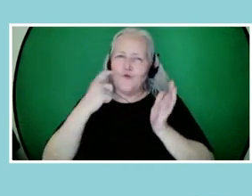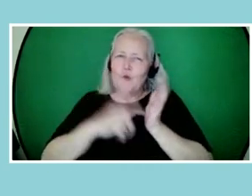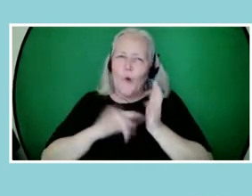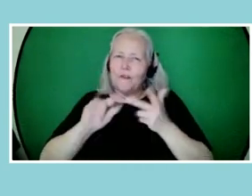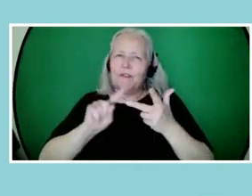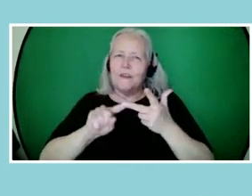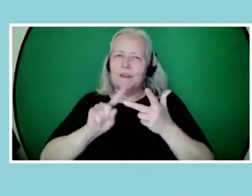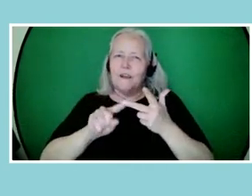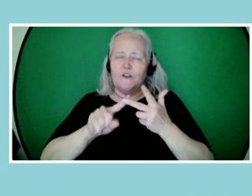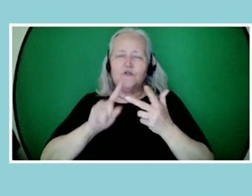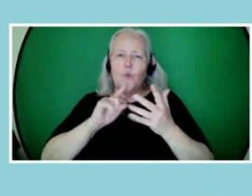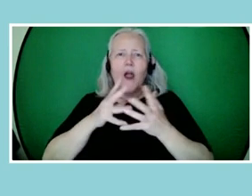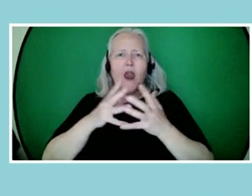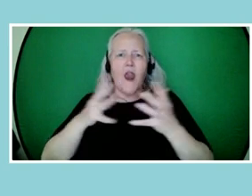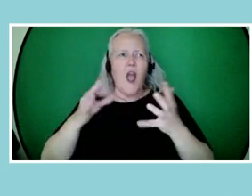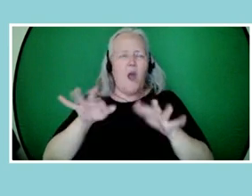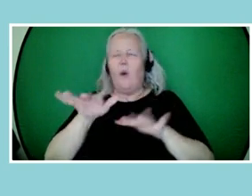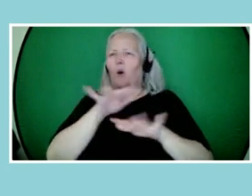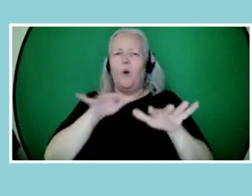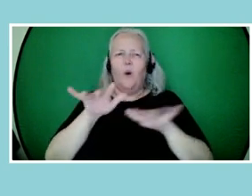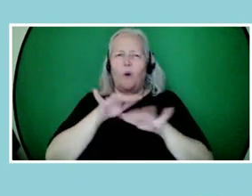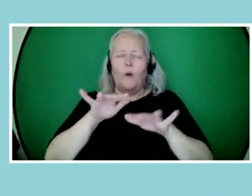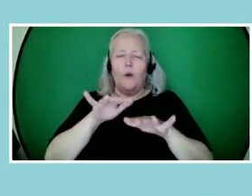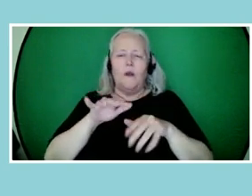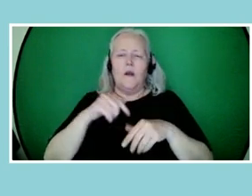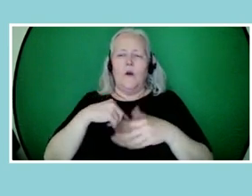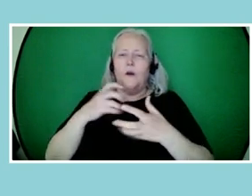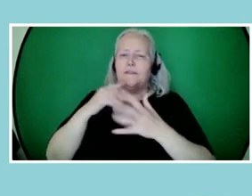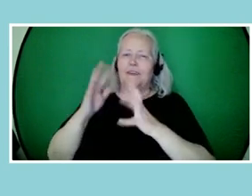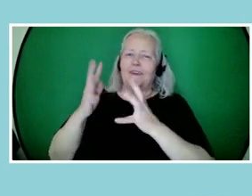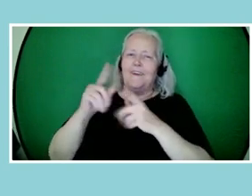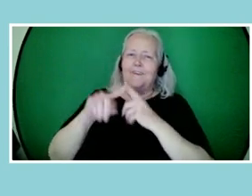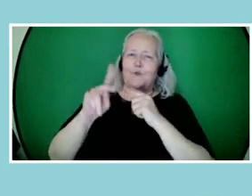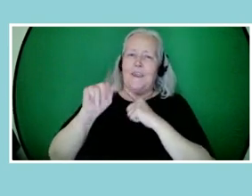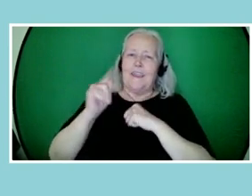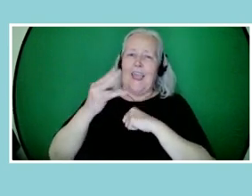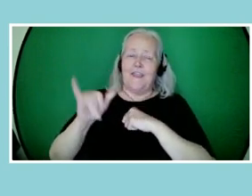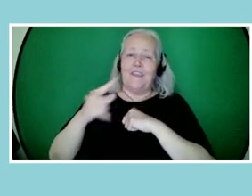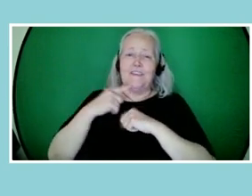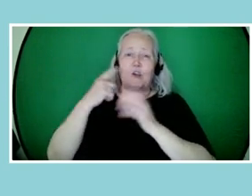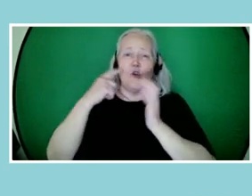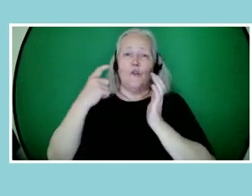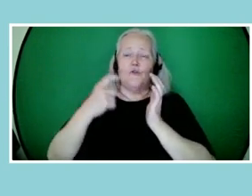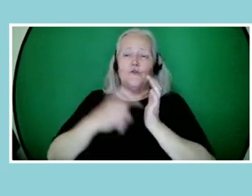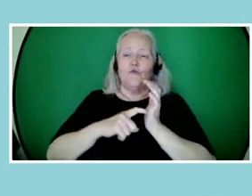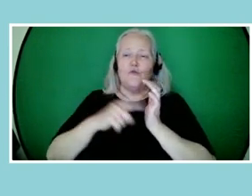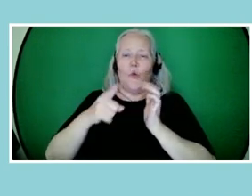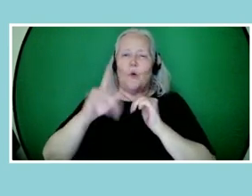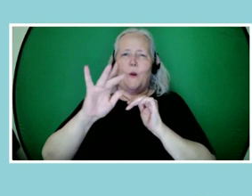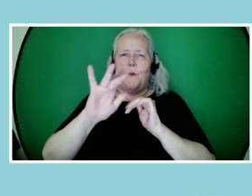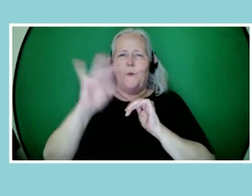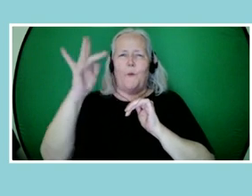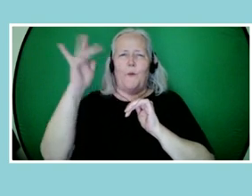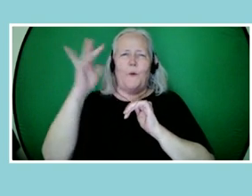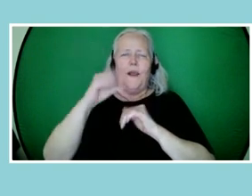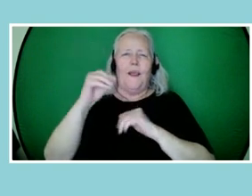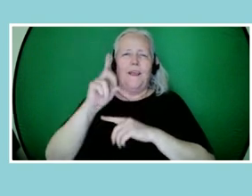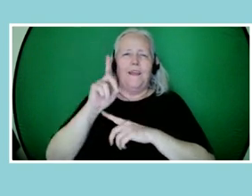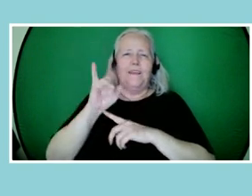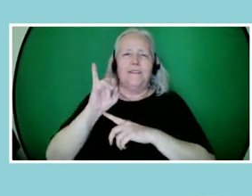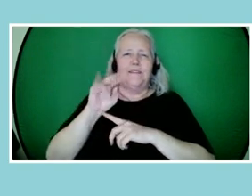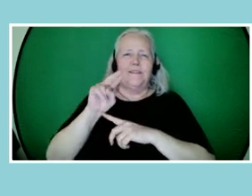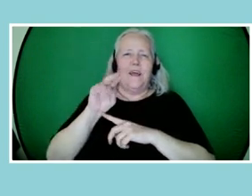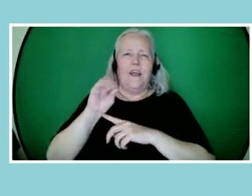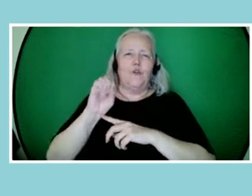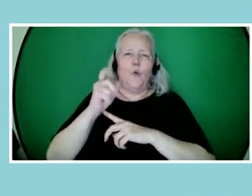take in. Want to shout out Kathy Lynn, who noticed the glowing door and the dinosaur in the last image. Shout